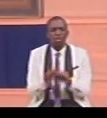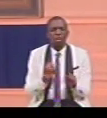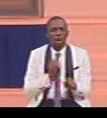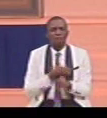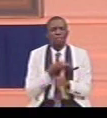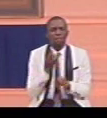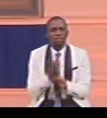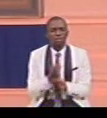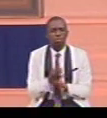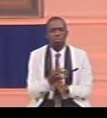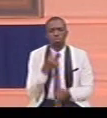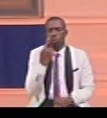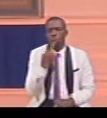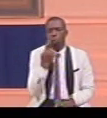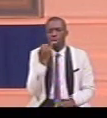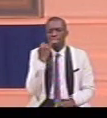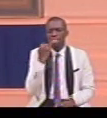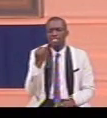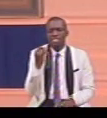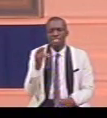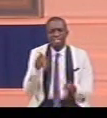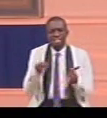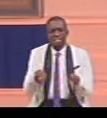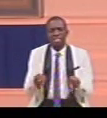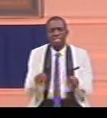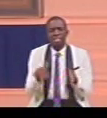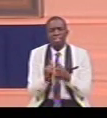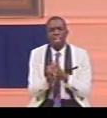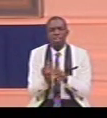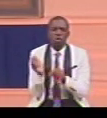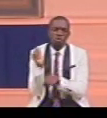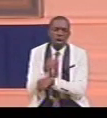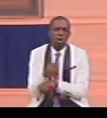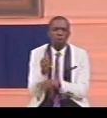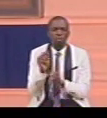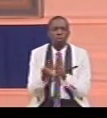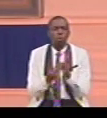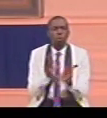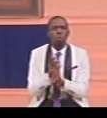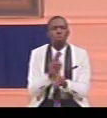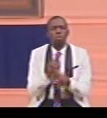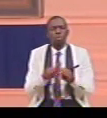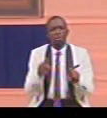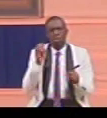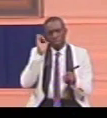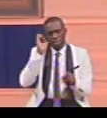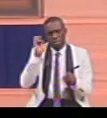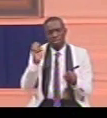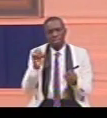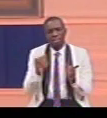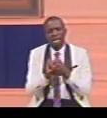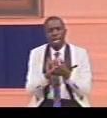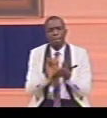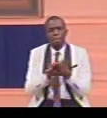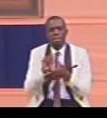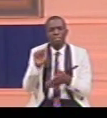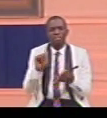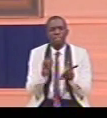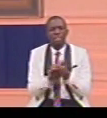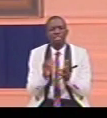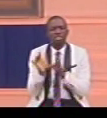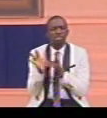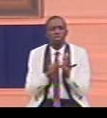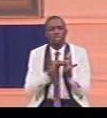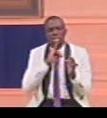that overcomes the world but he the Believers that Jesus is the son of